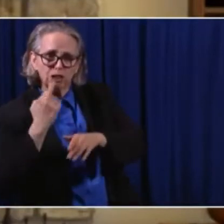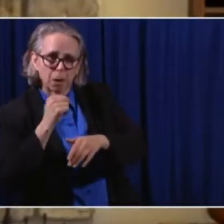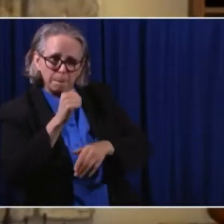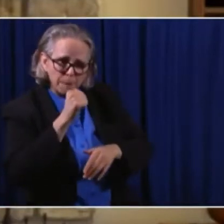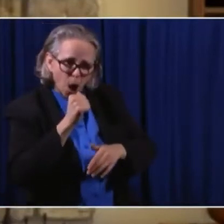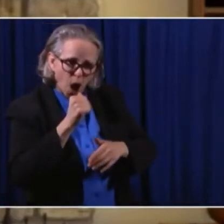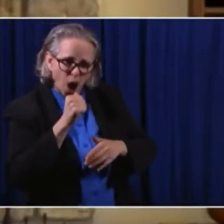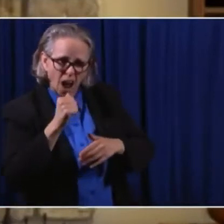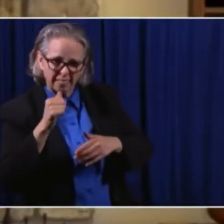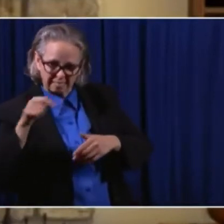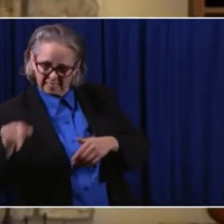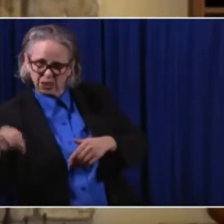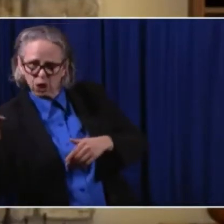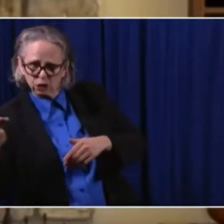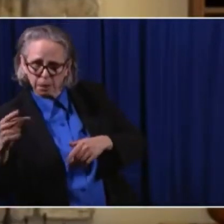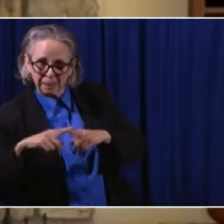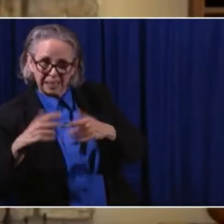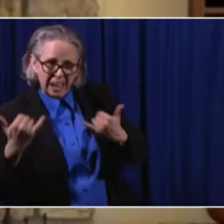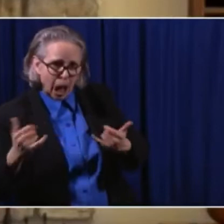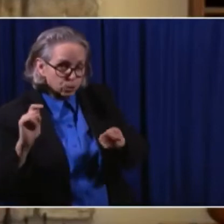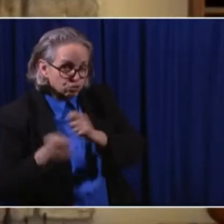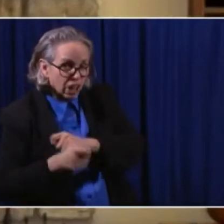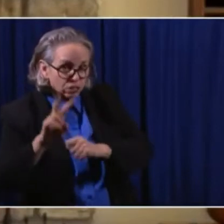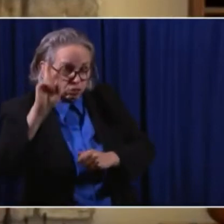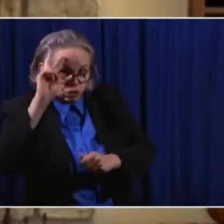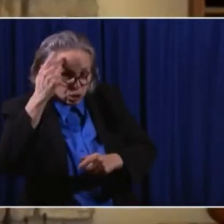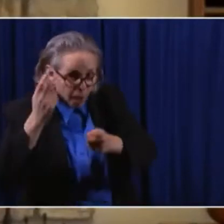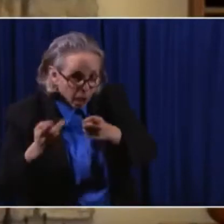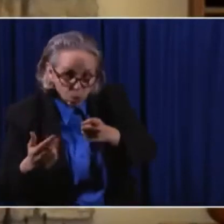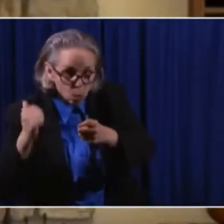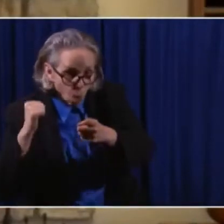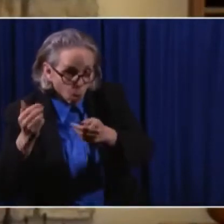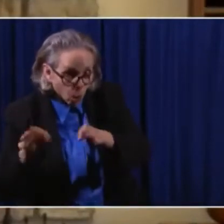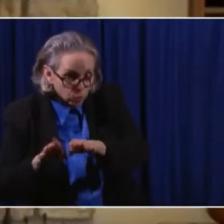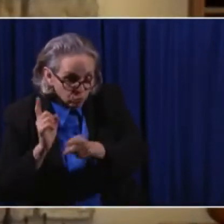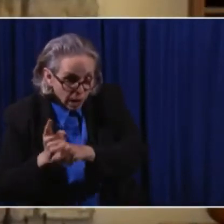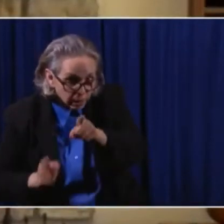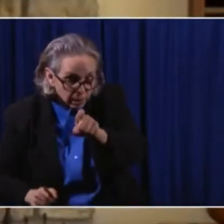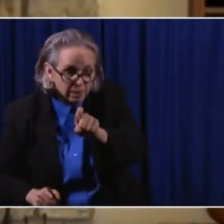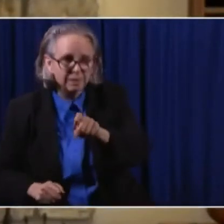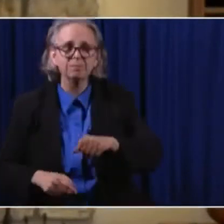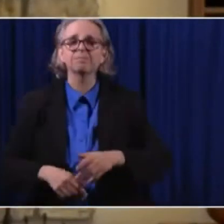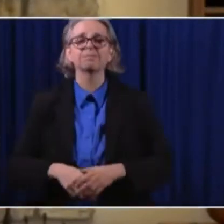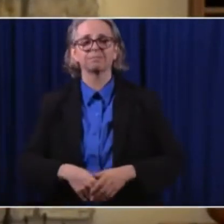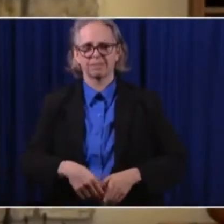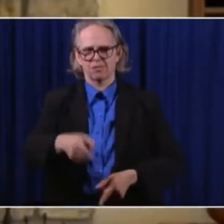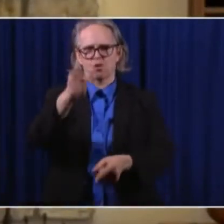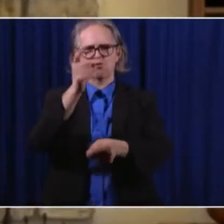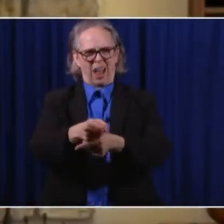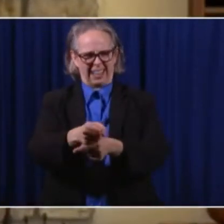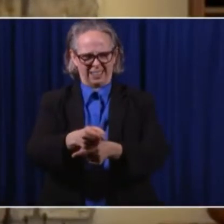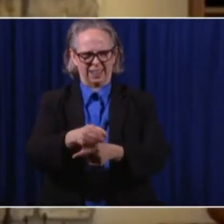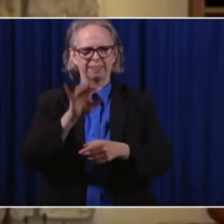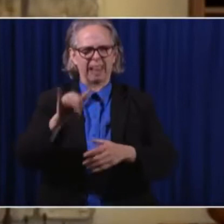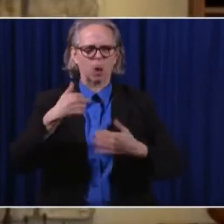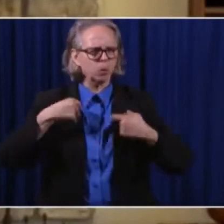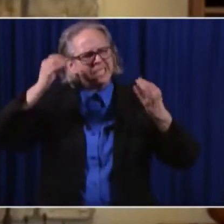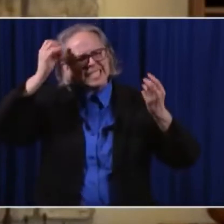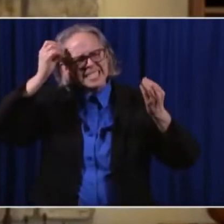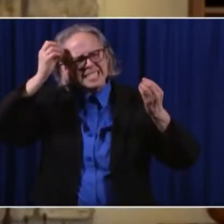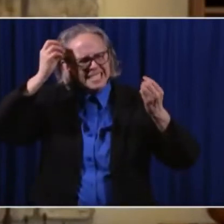was an announcement you were going to discuss that Thursday. Yeah, we looked at this, and frankly, we heard from, a lot of people who work at bars